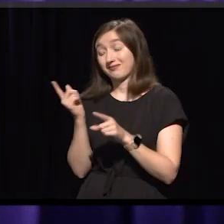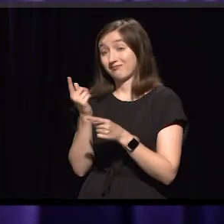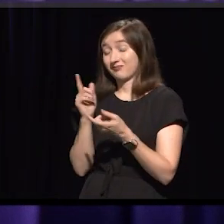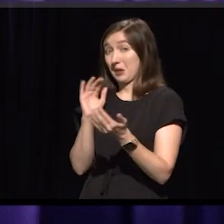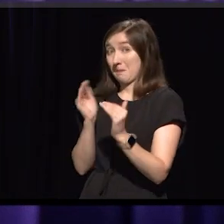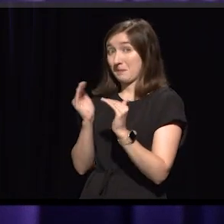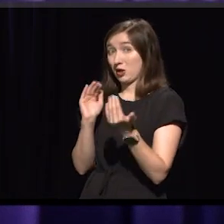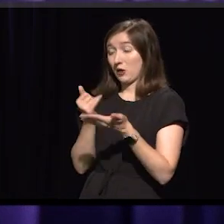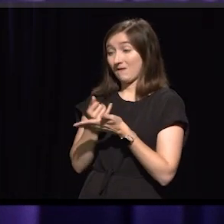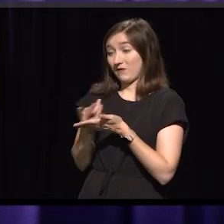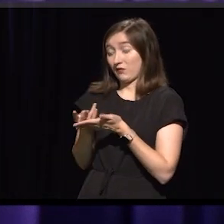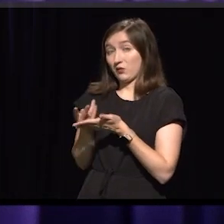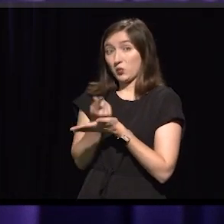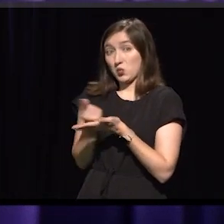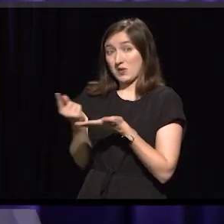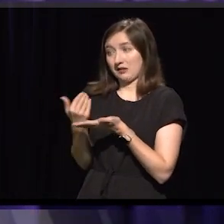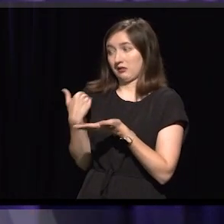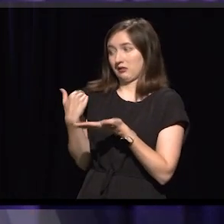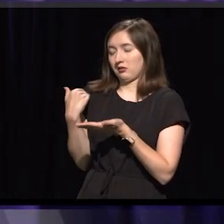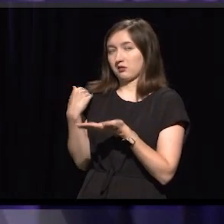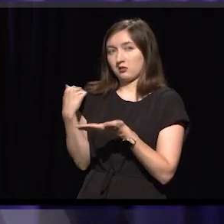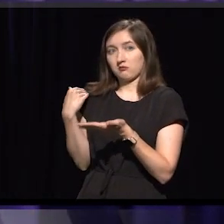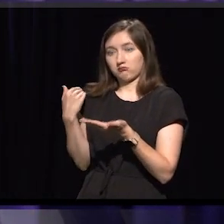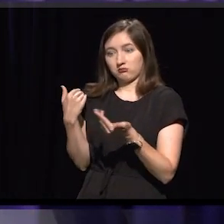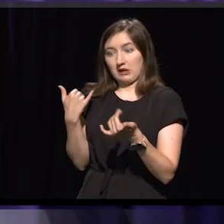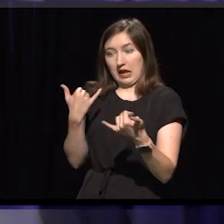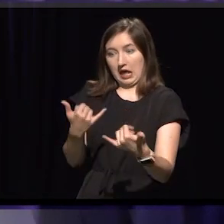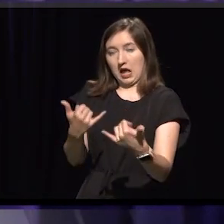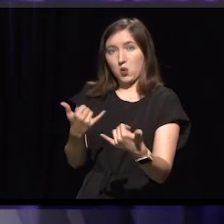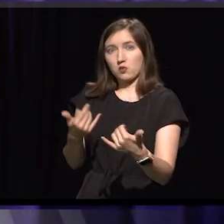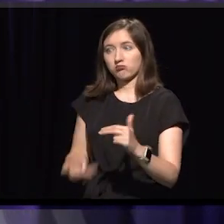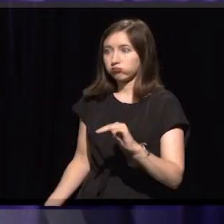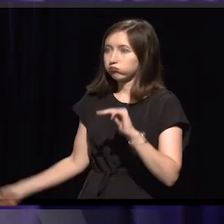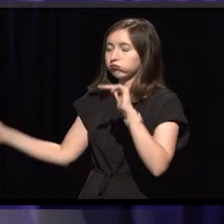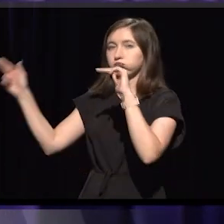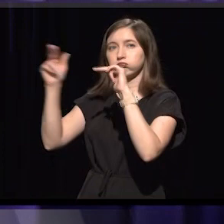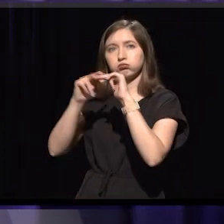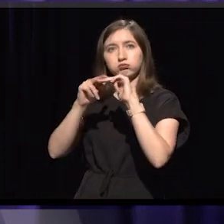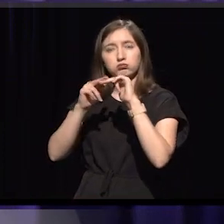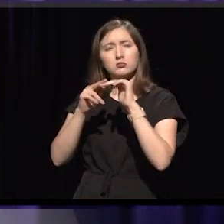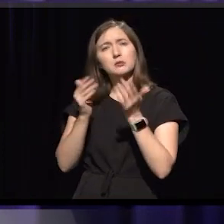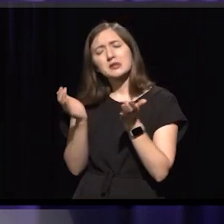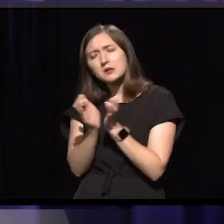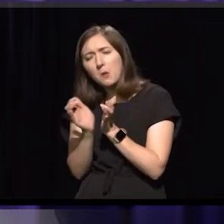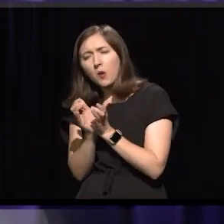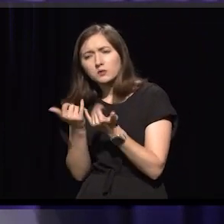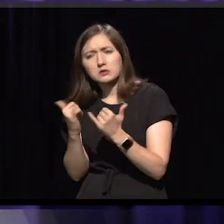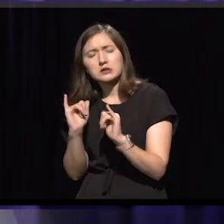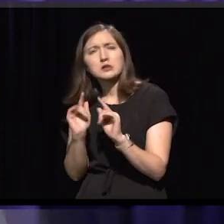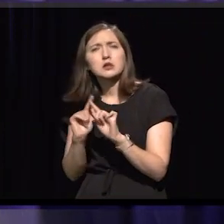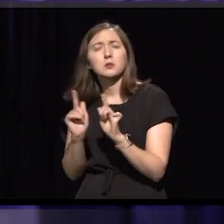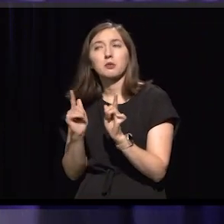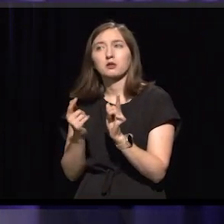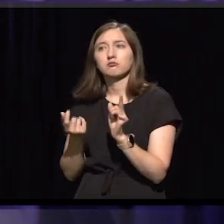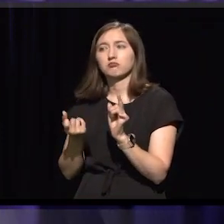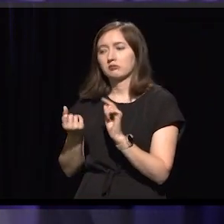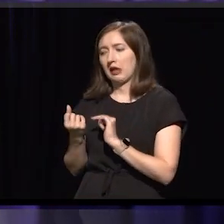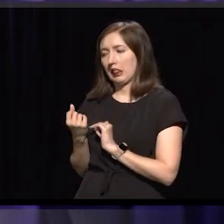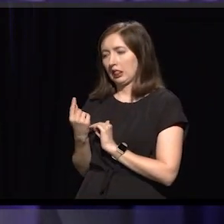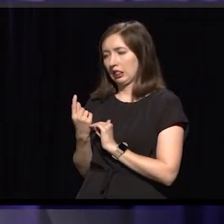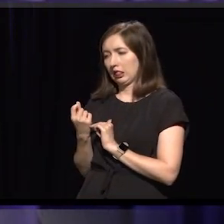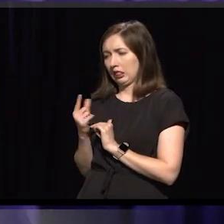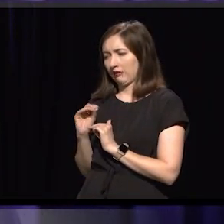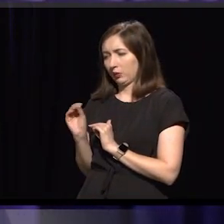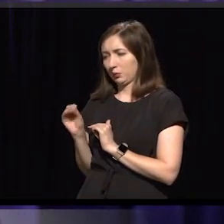to this week, the percentage of pediatric cases it rose from, I mean, it's very small, but it went from like 11% to 12%,